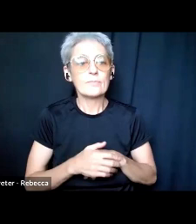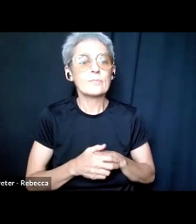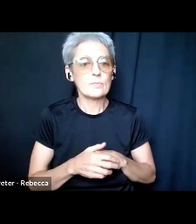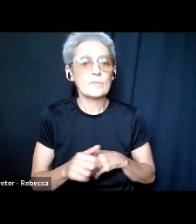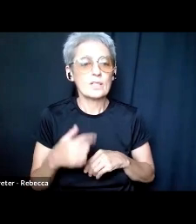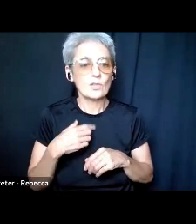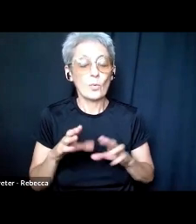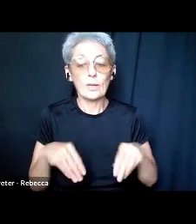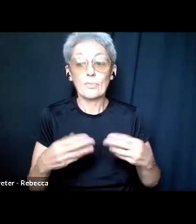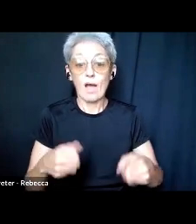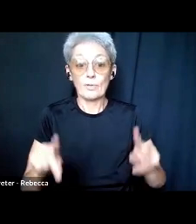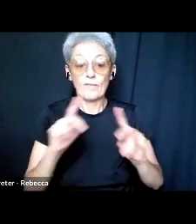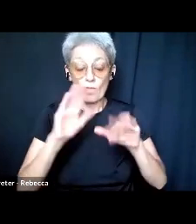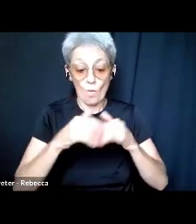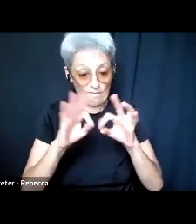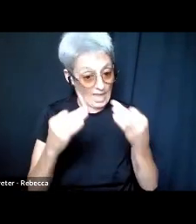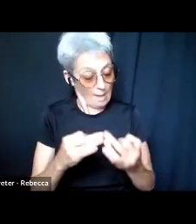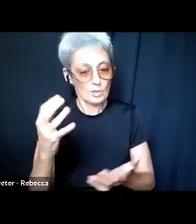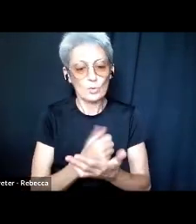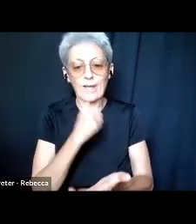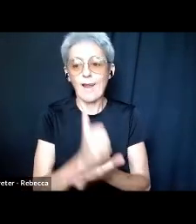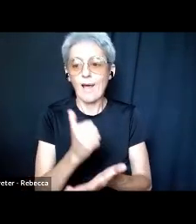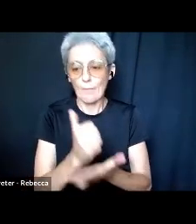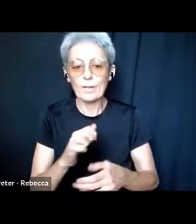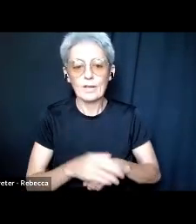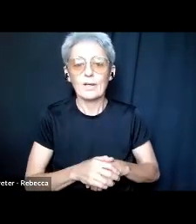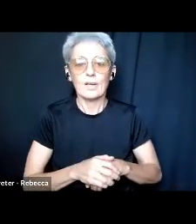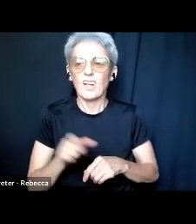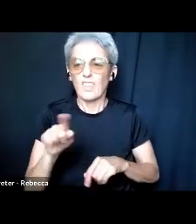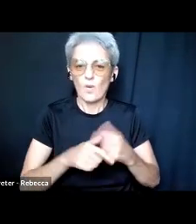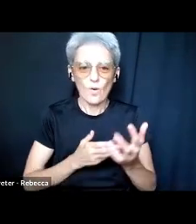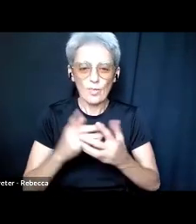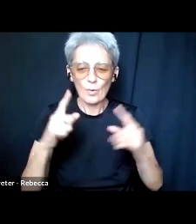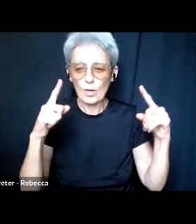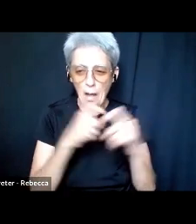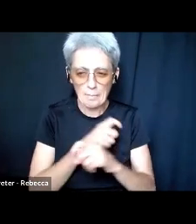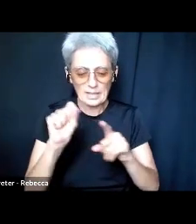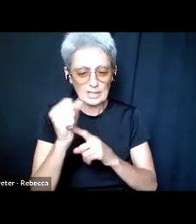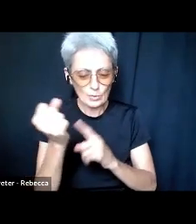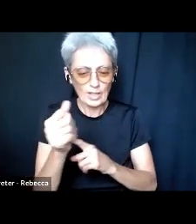family to get the help they need as they navigate a very complex and difficult situation.